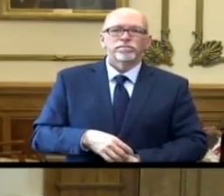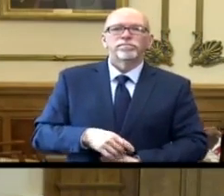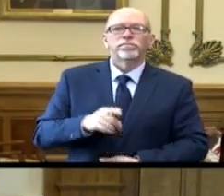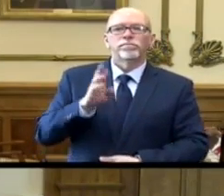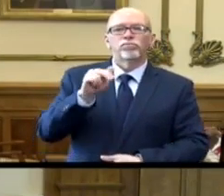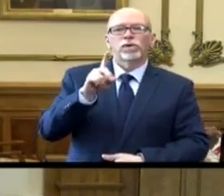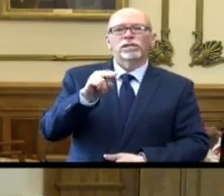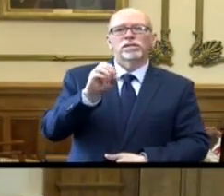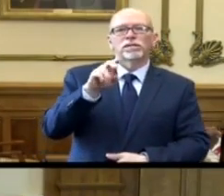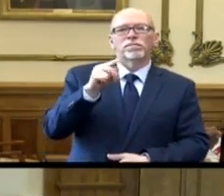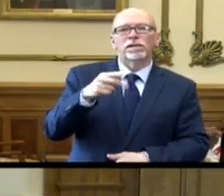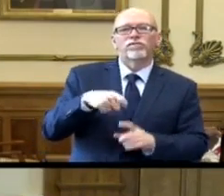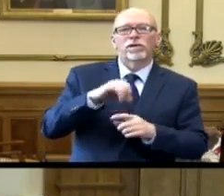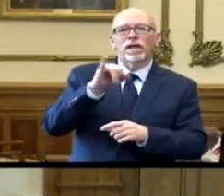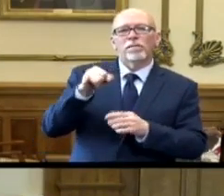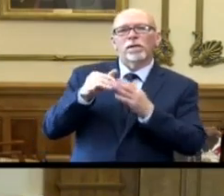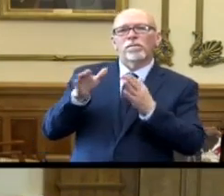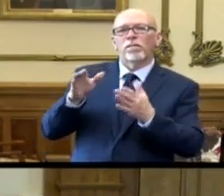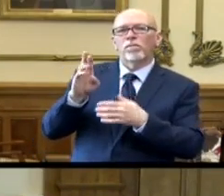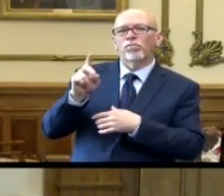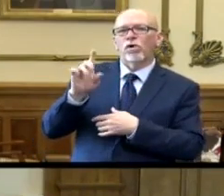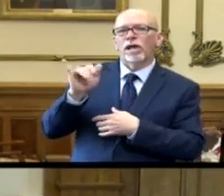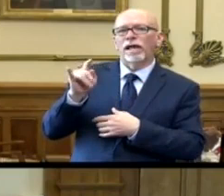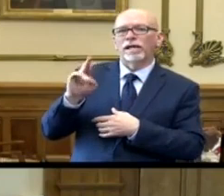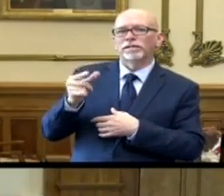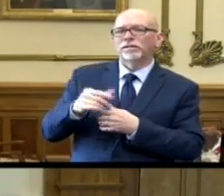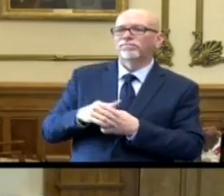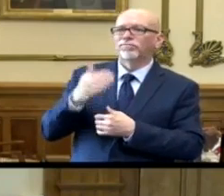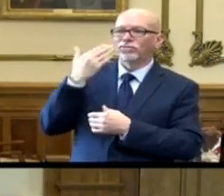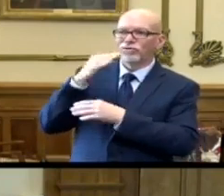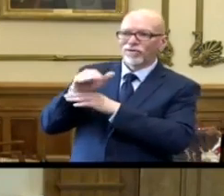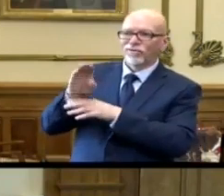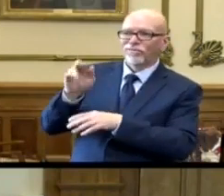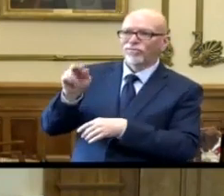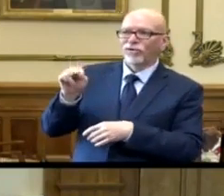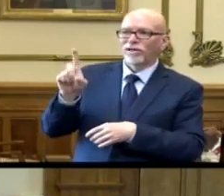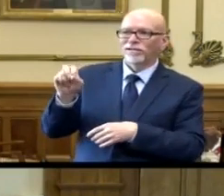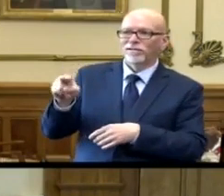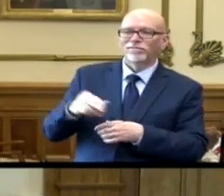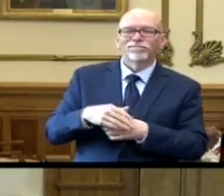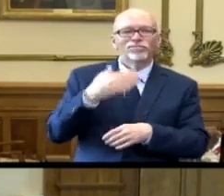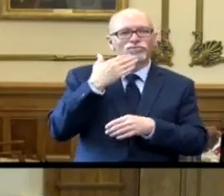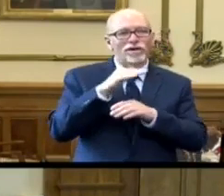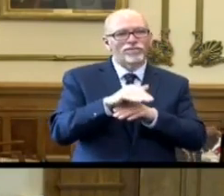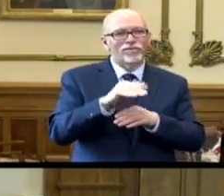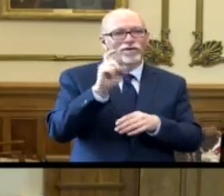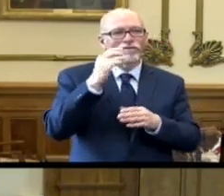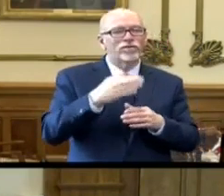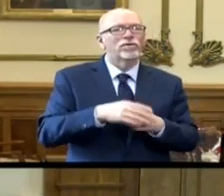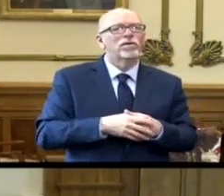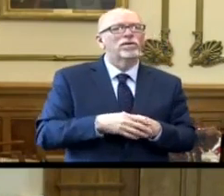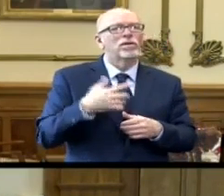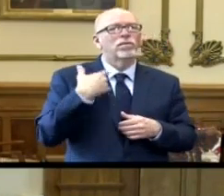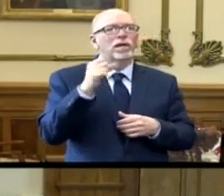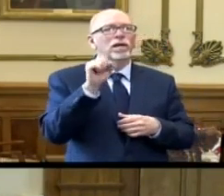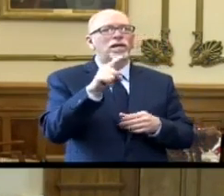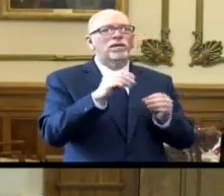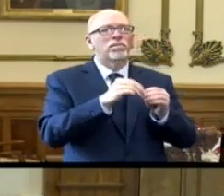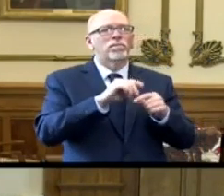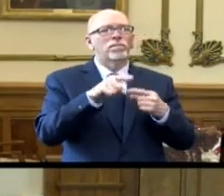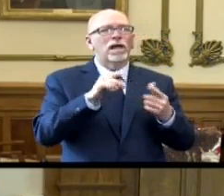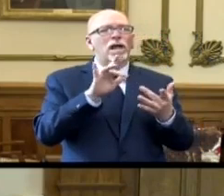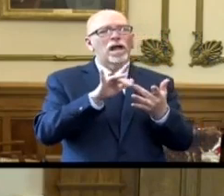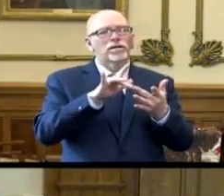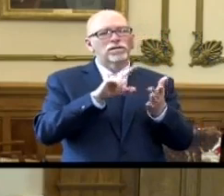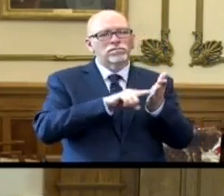Brandon Smith, Indiana Public Broadcasting. Afternoon, Brandon. Afternoon, Governor. I want to ask more about